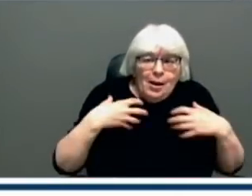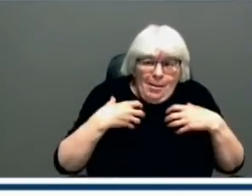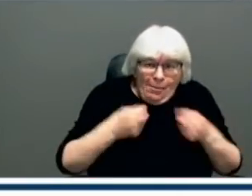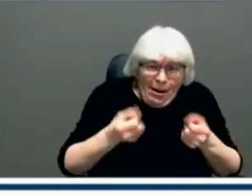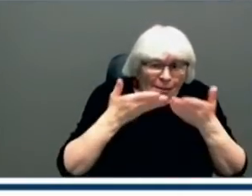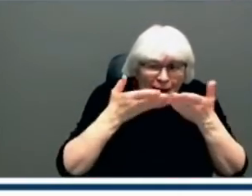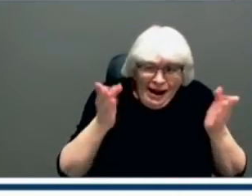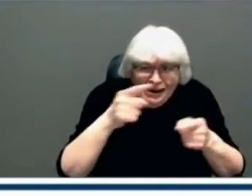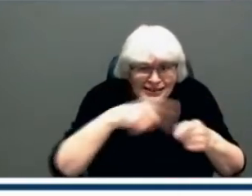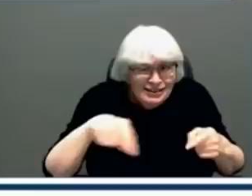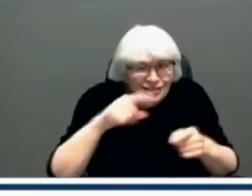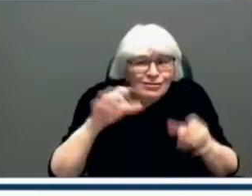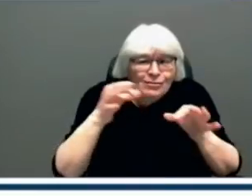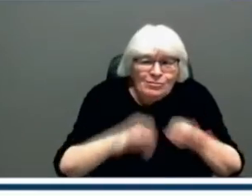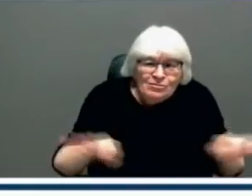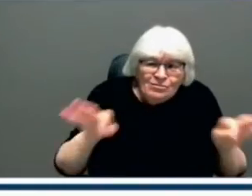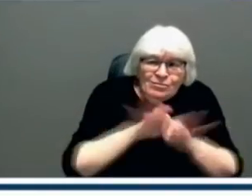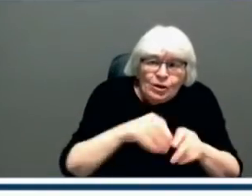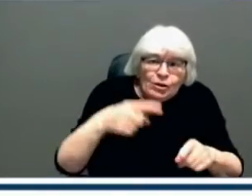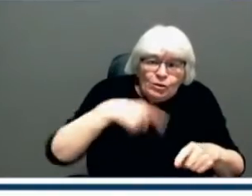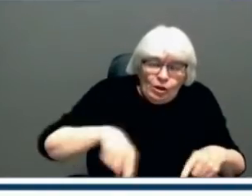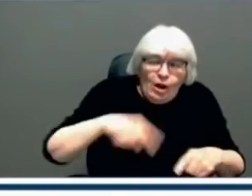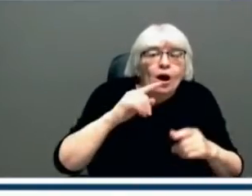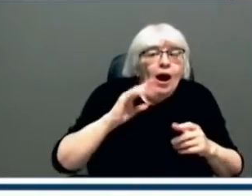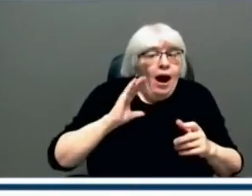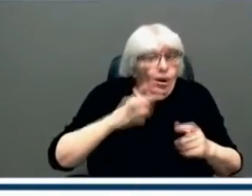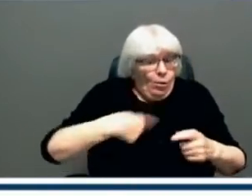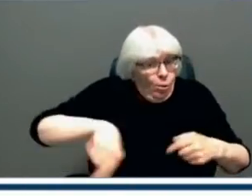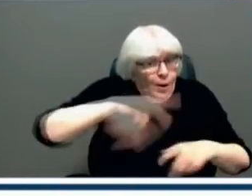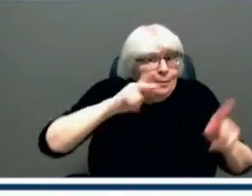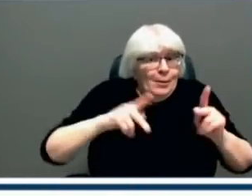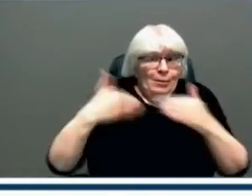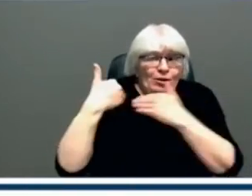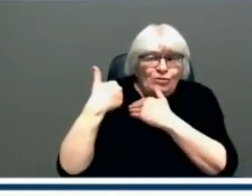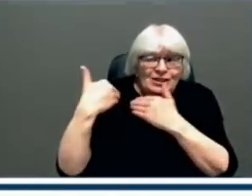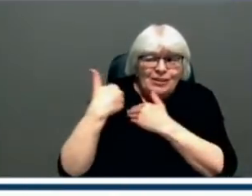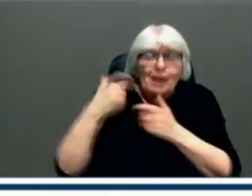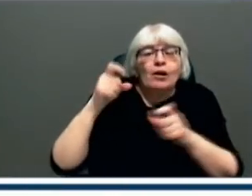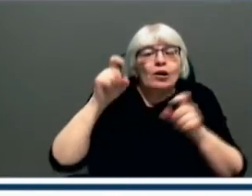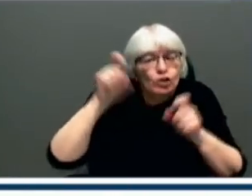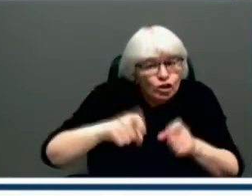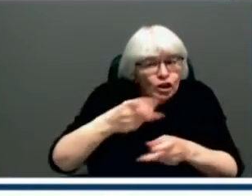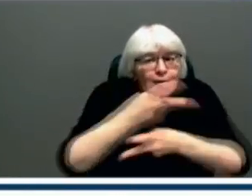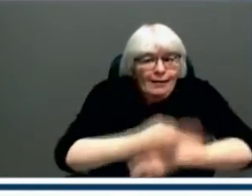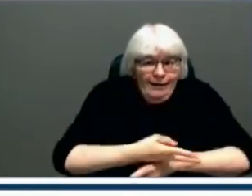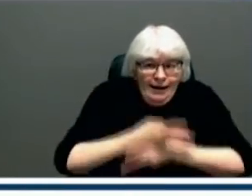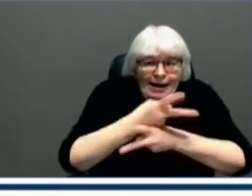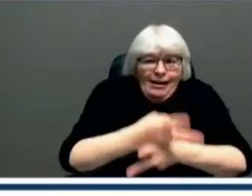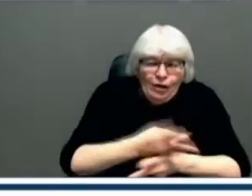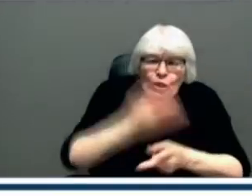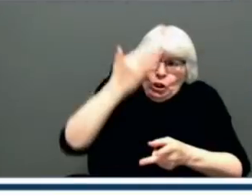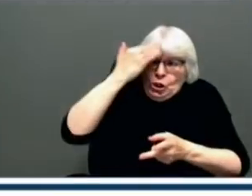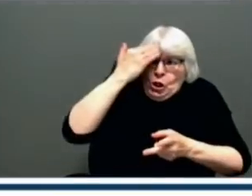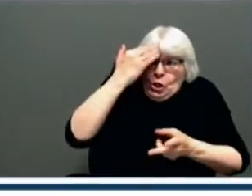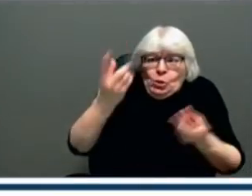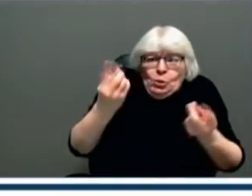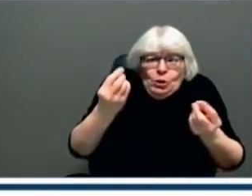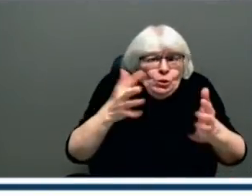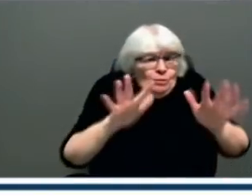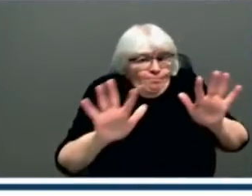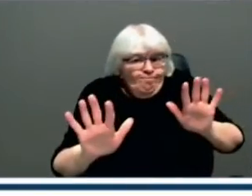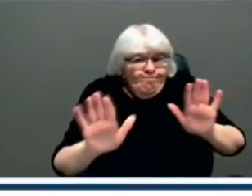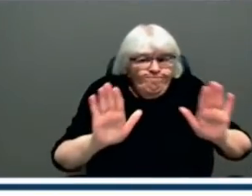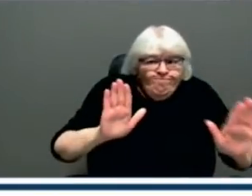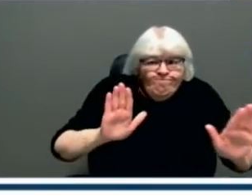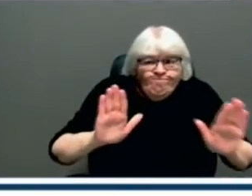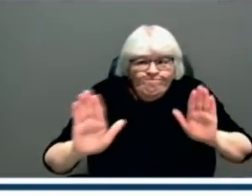us in the caring communities and society that we take on that, especially now in the situation where we are with COVID.